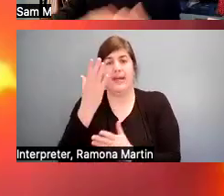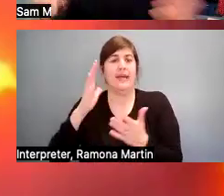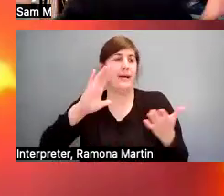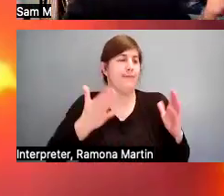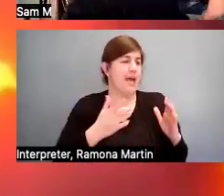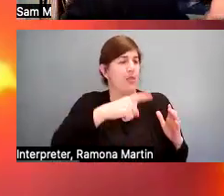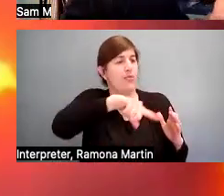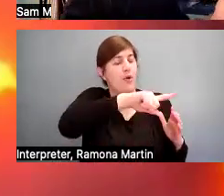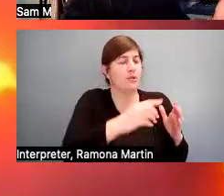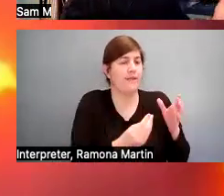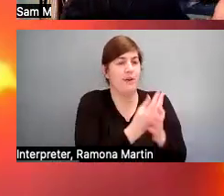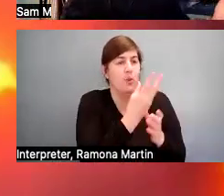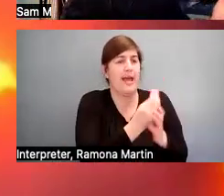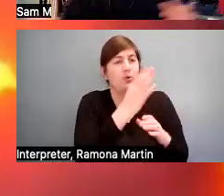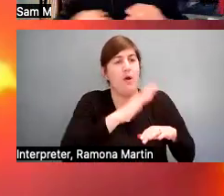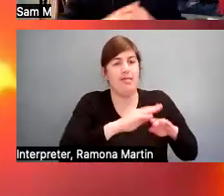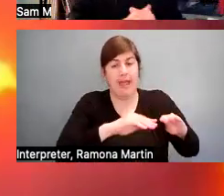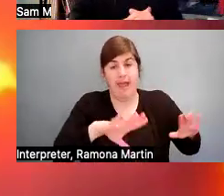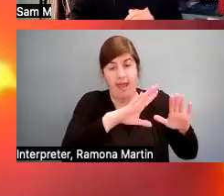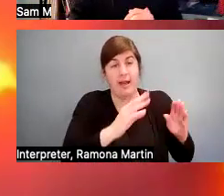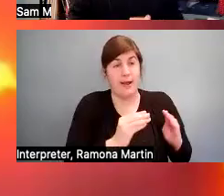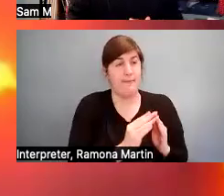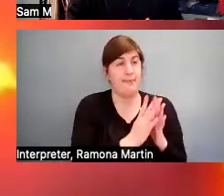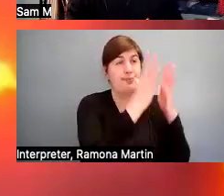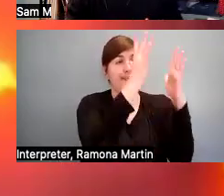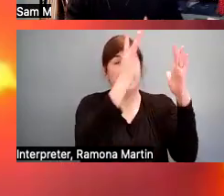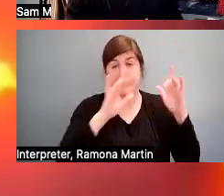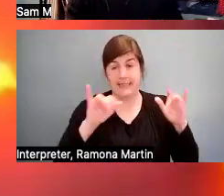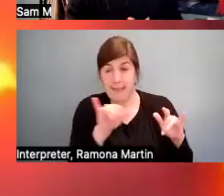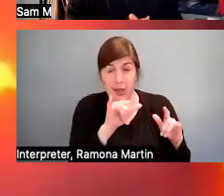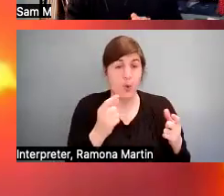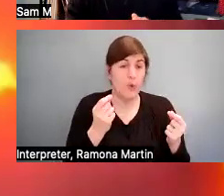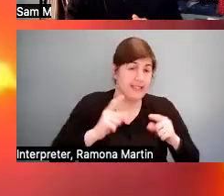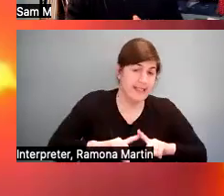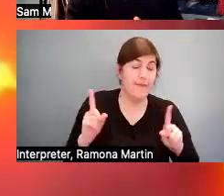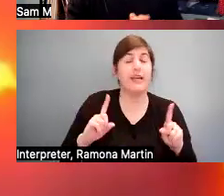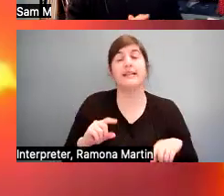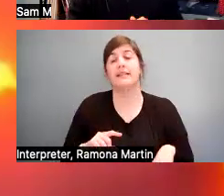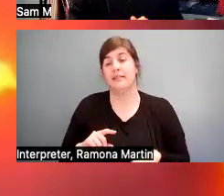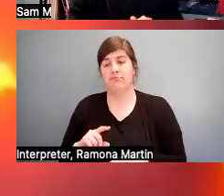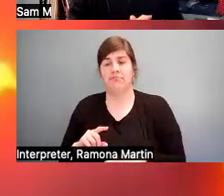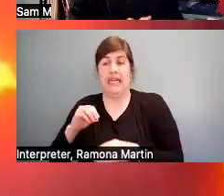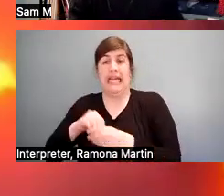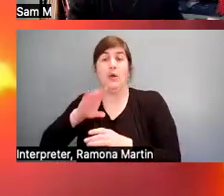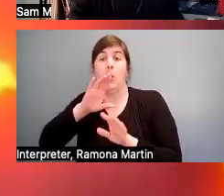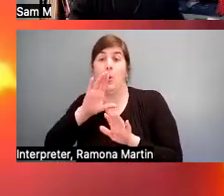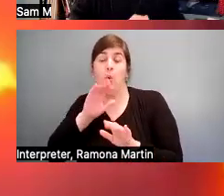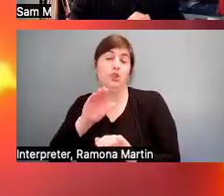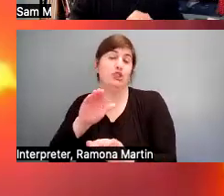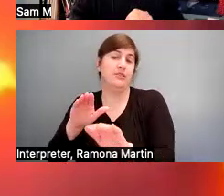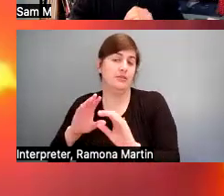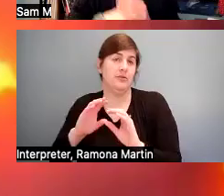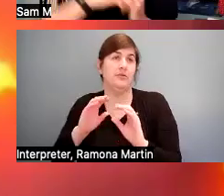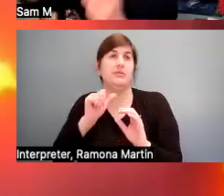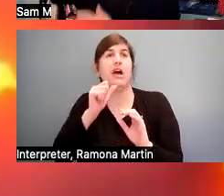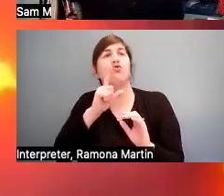land, or in some cases similar. Volcanoes deep in the ocean do not really pose a danger to us.